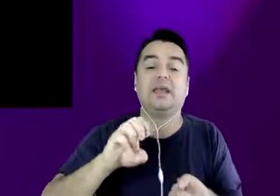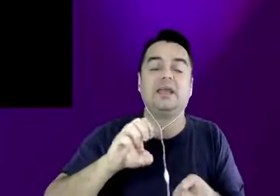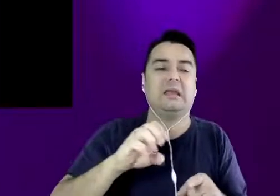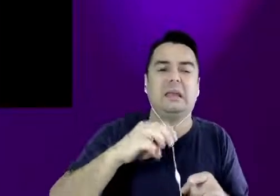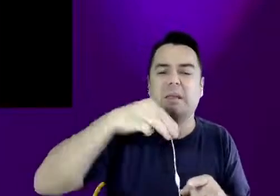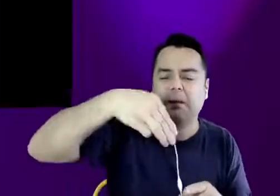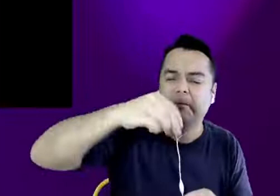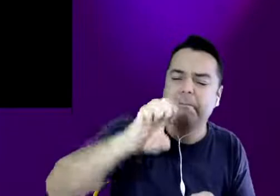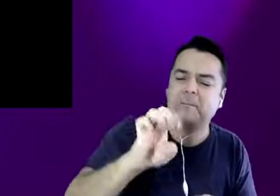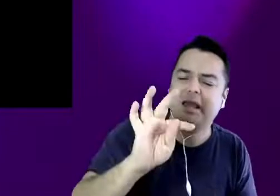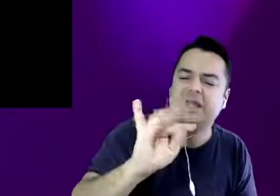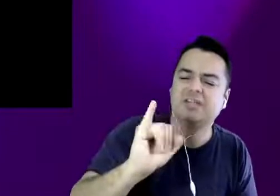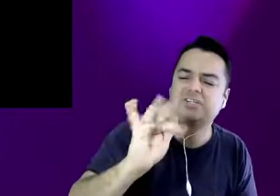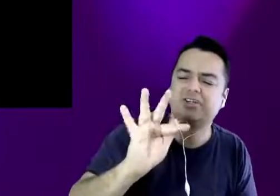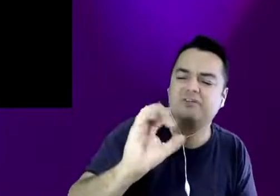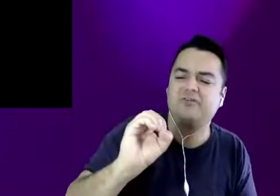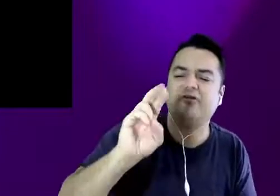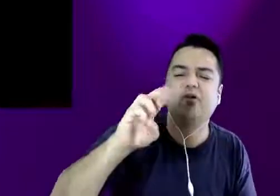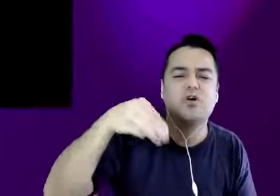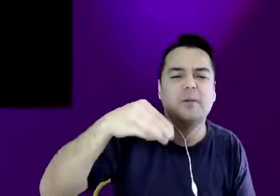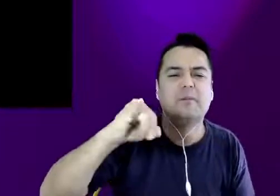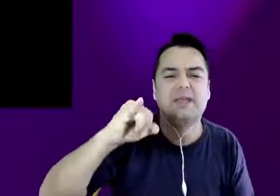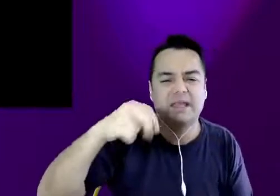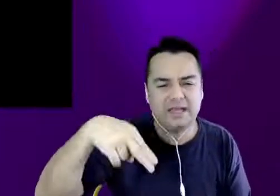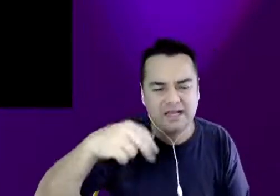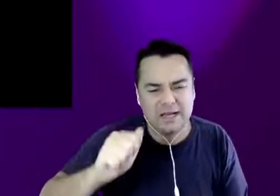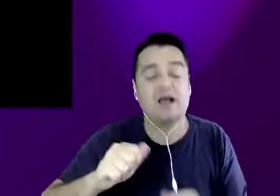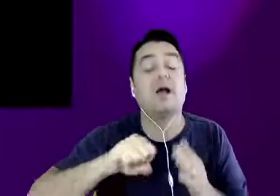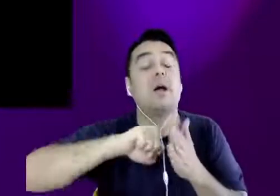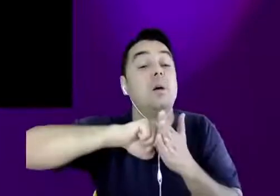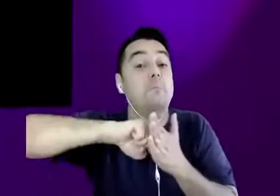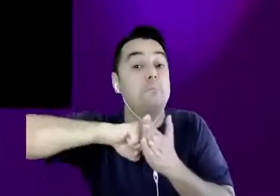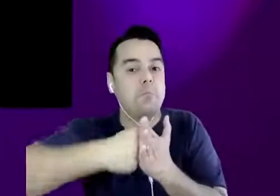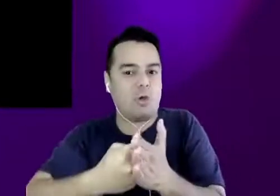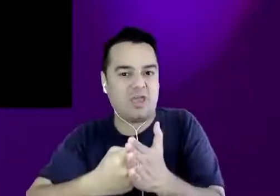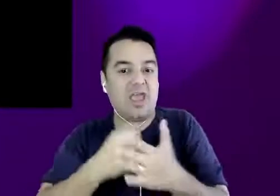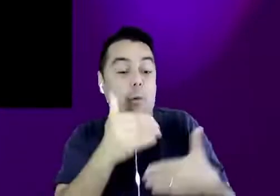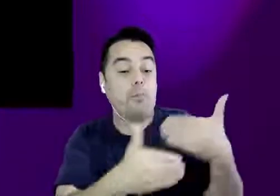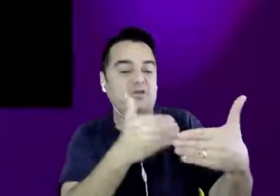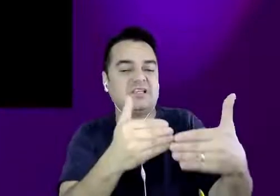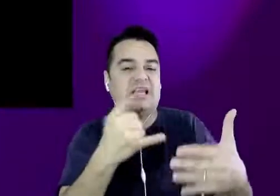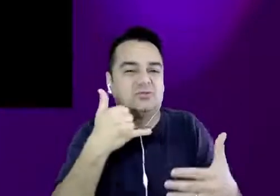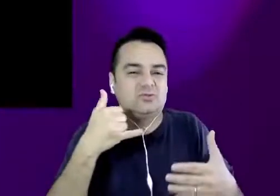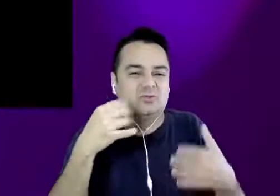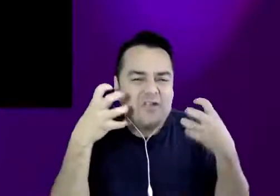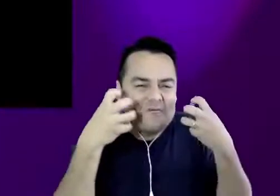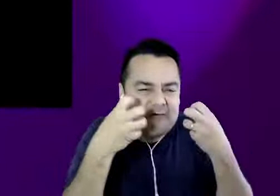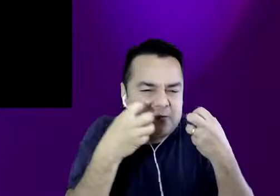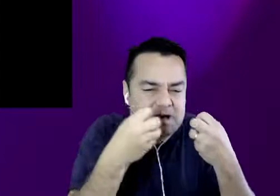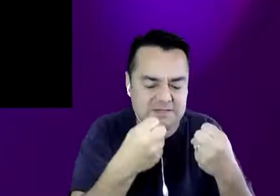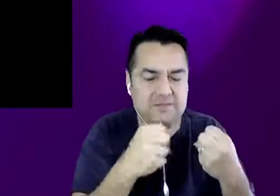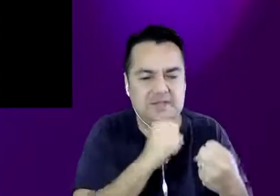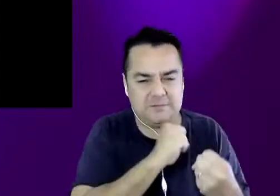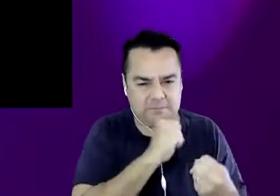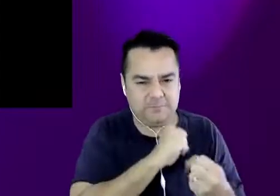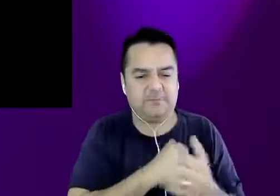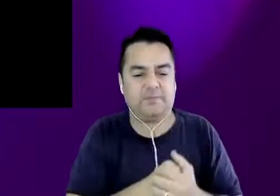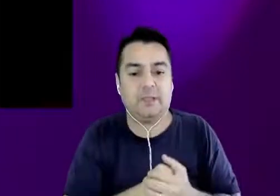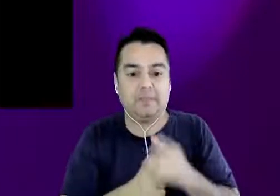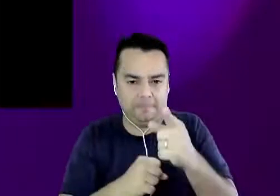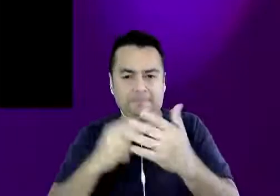of pathological aging. Essentially, in this diagram is really summarizes exactly well what we are trying